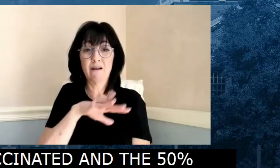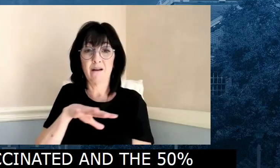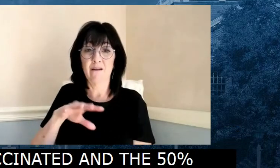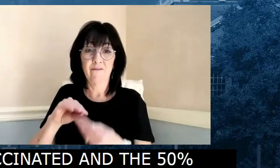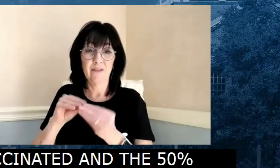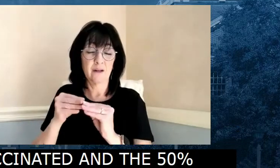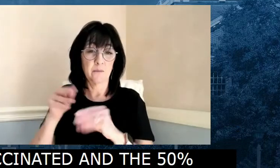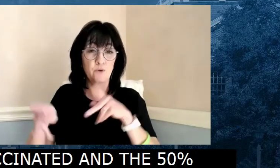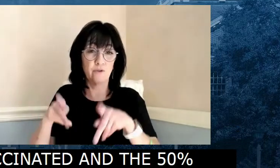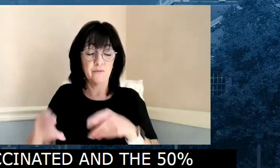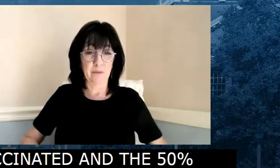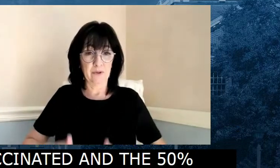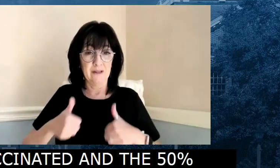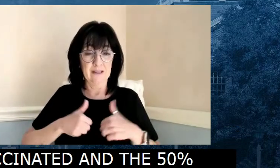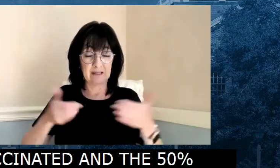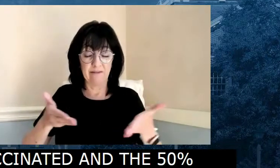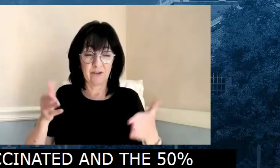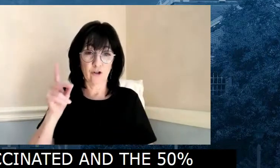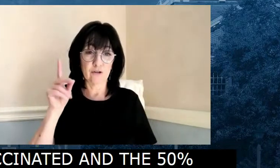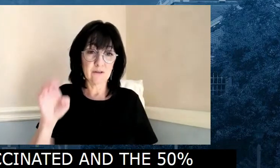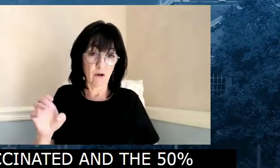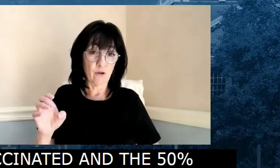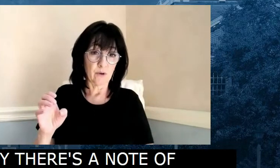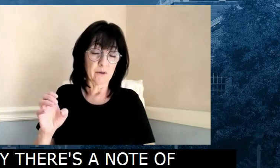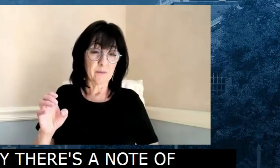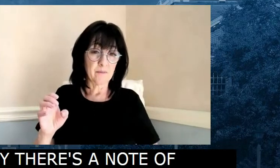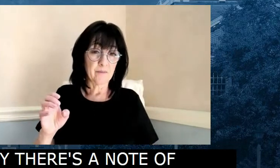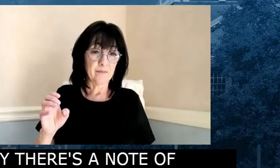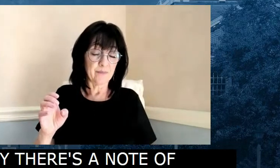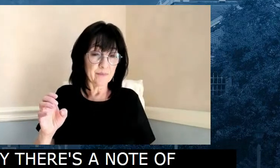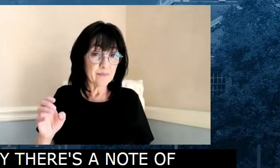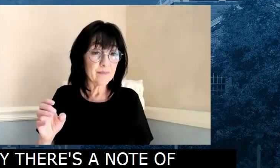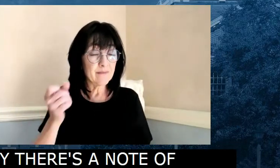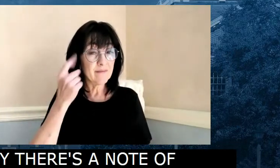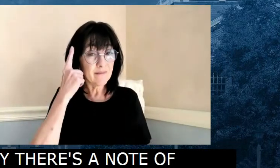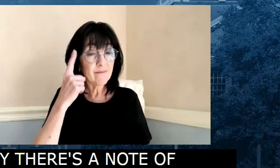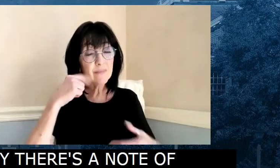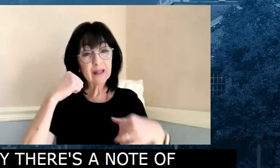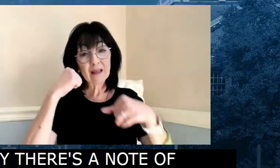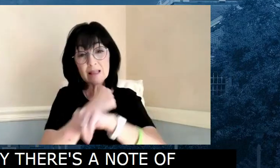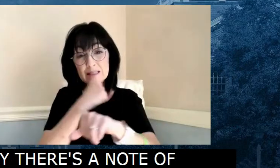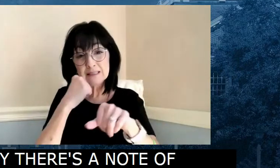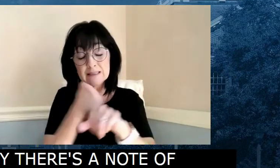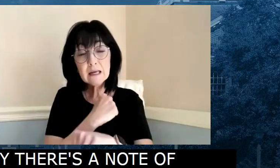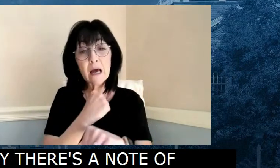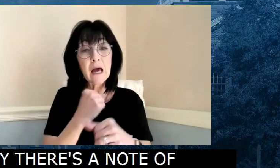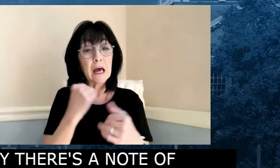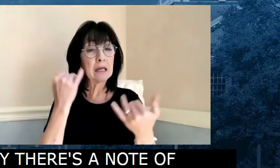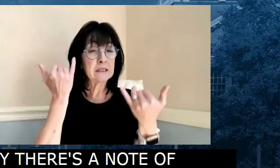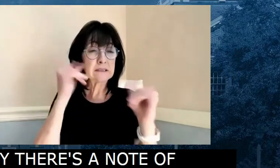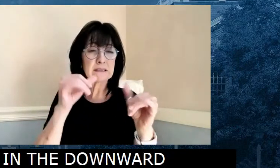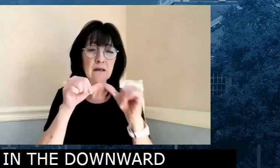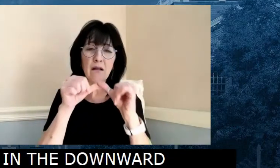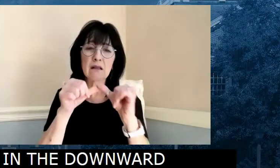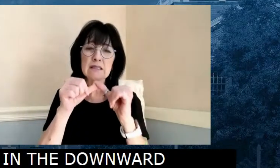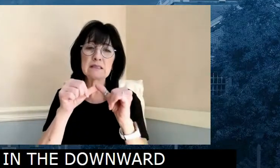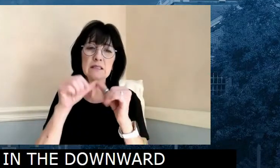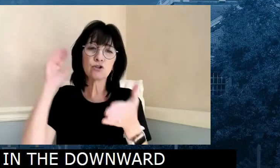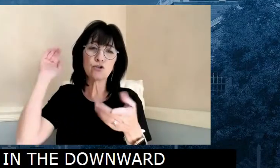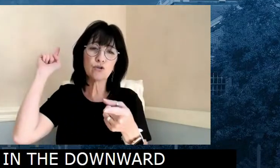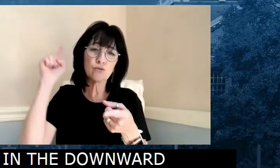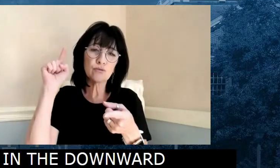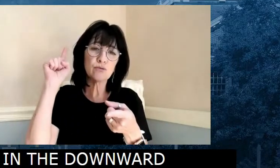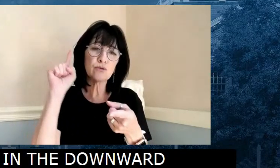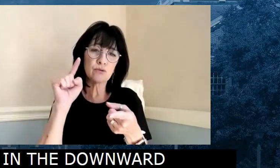note of caution on this. But the data being in the downward trajectory as it was gave me a level of comfort that say we